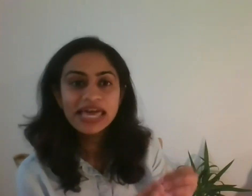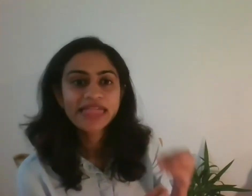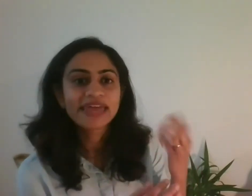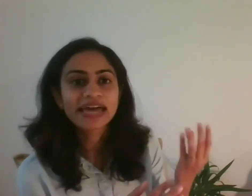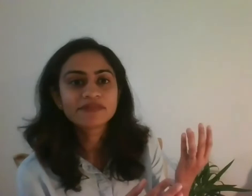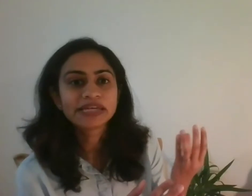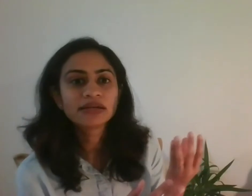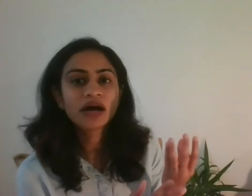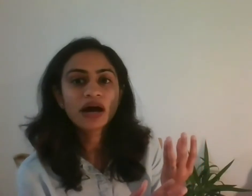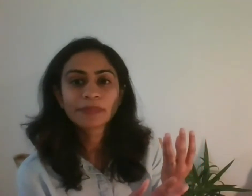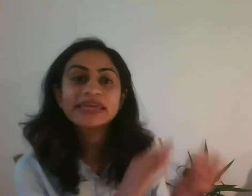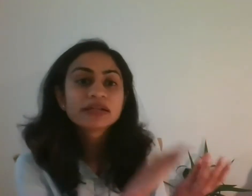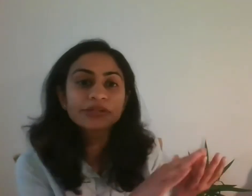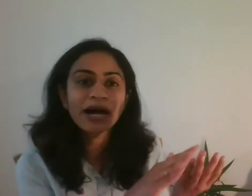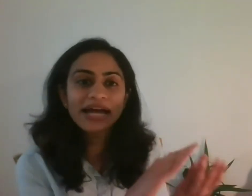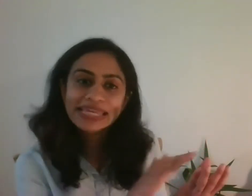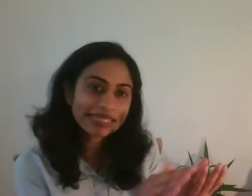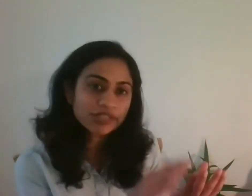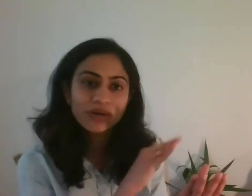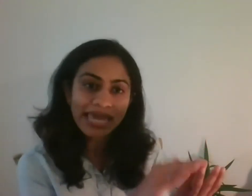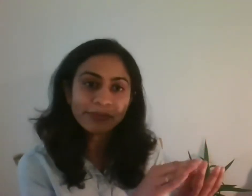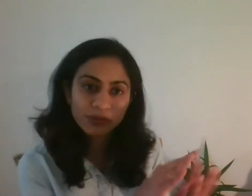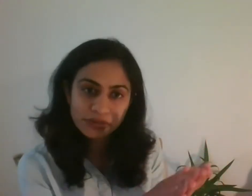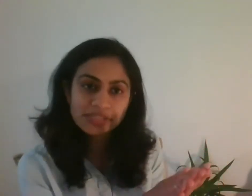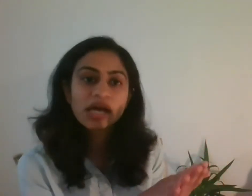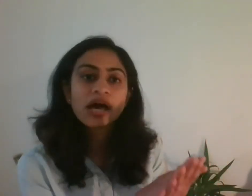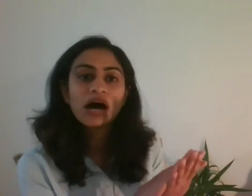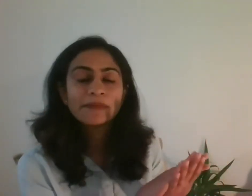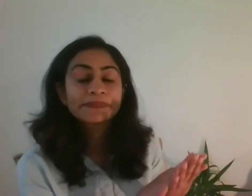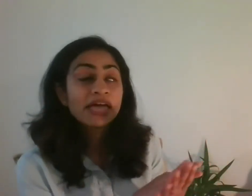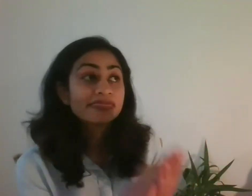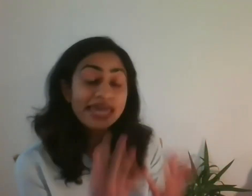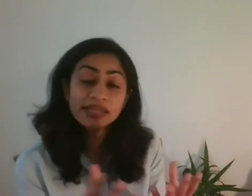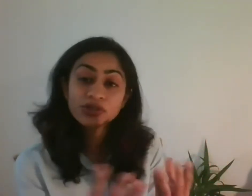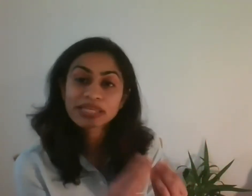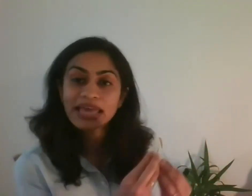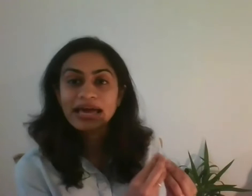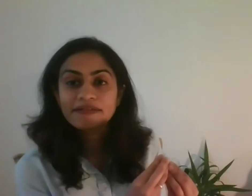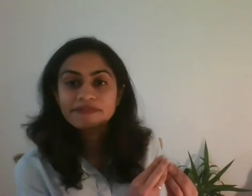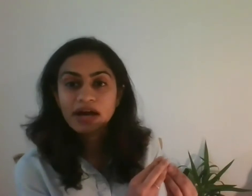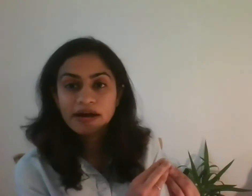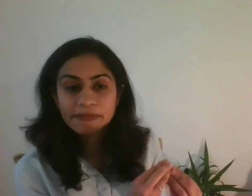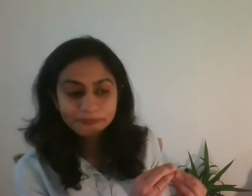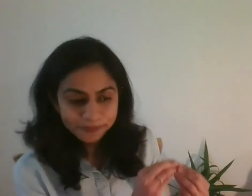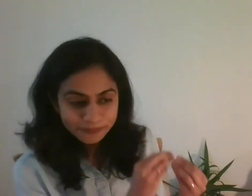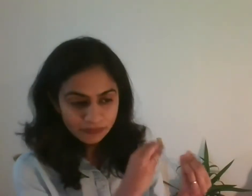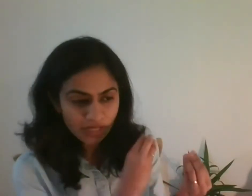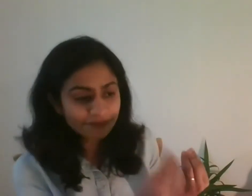viruses that have been killed by heat or chemicals. Then you can